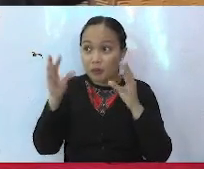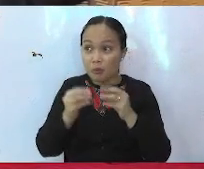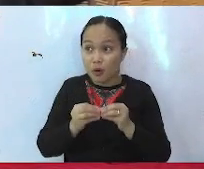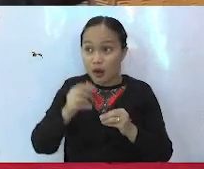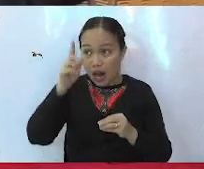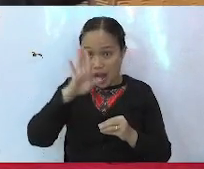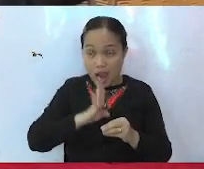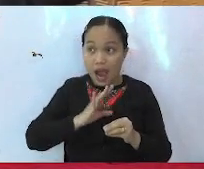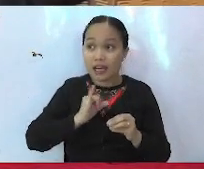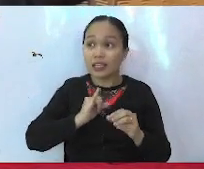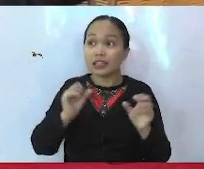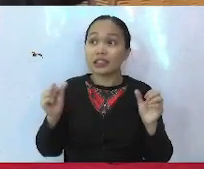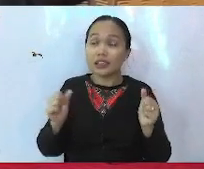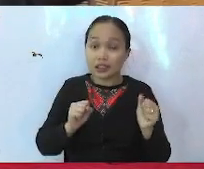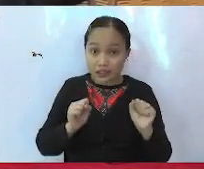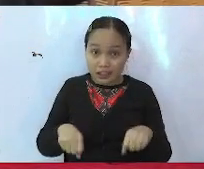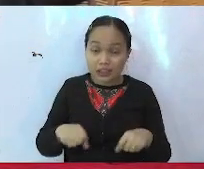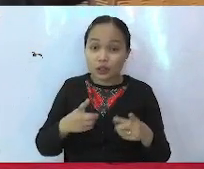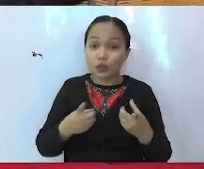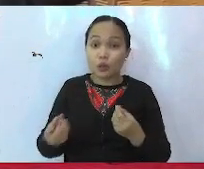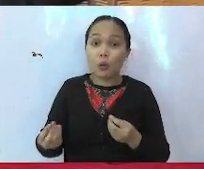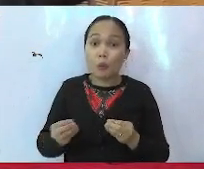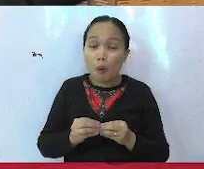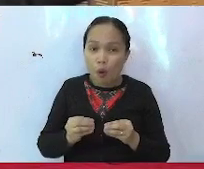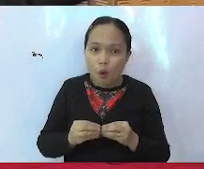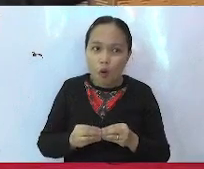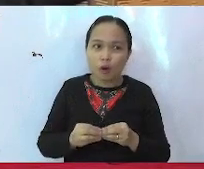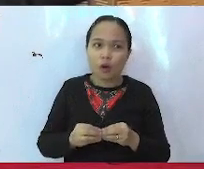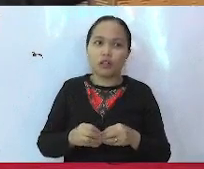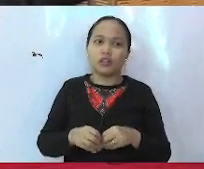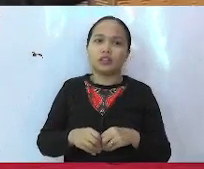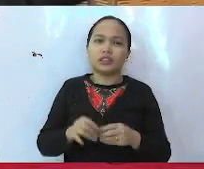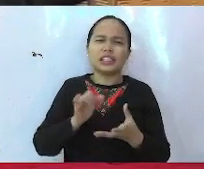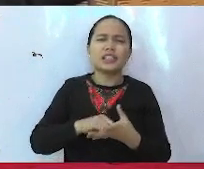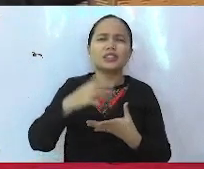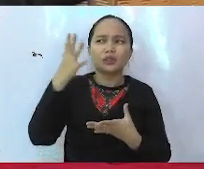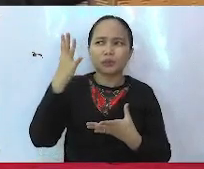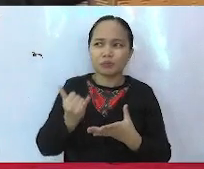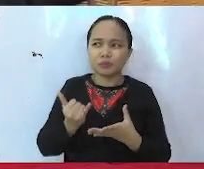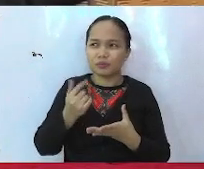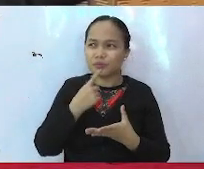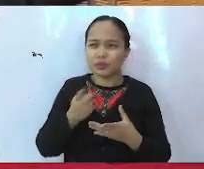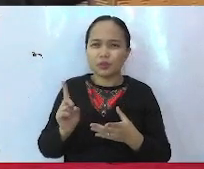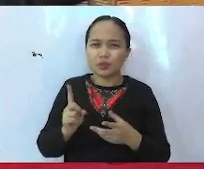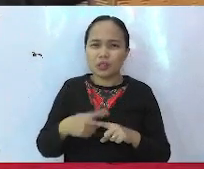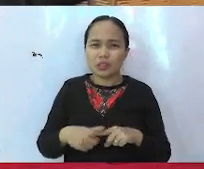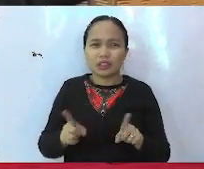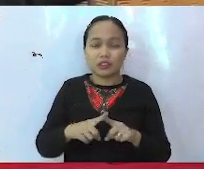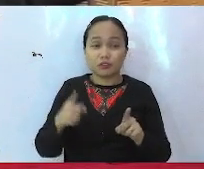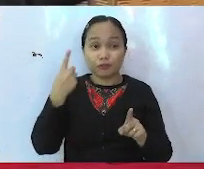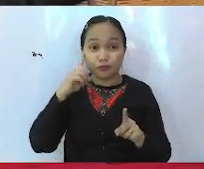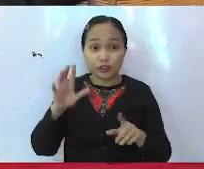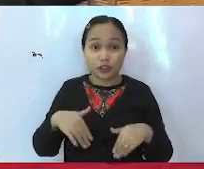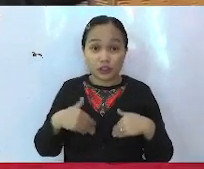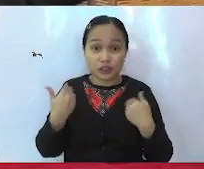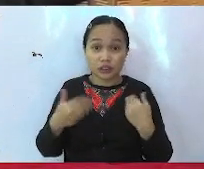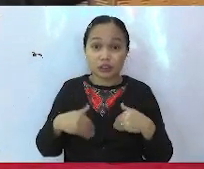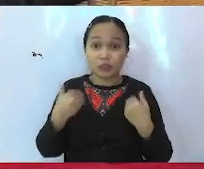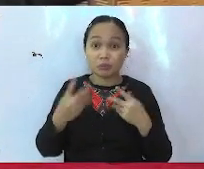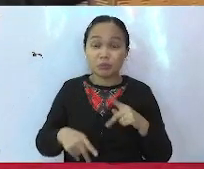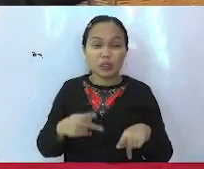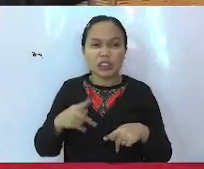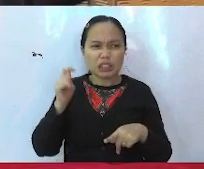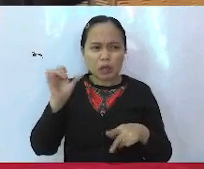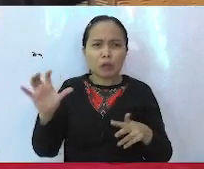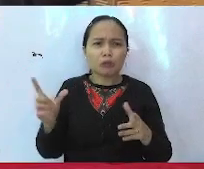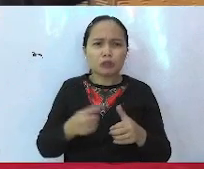Yes. That's why he added more. Absolutely. That's right. You know, the difference now for the young people, they focus on